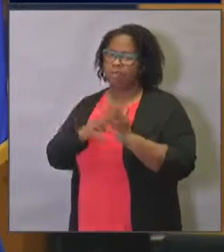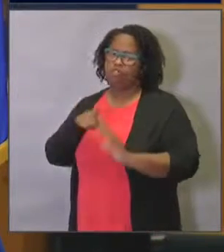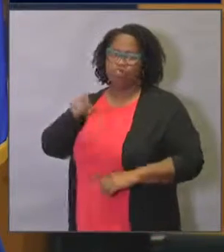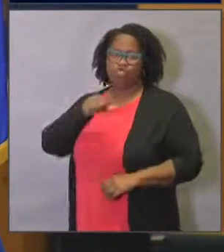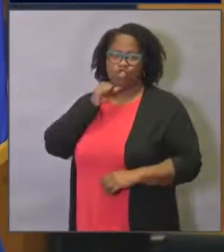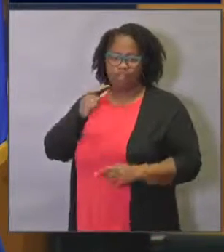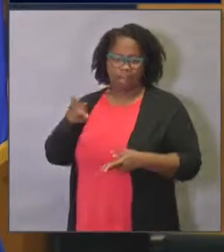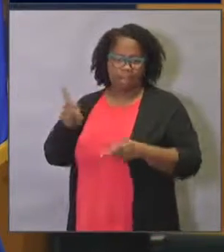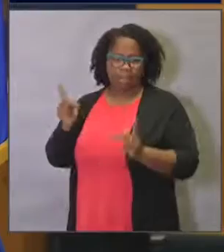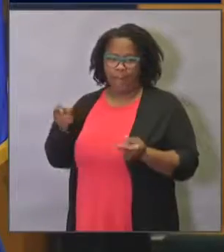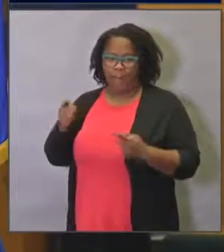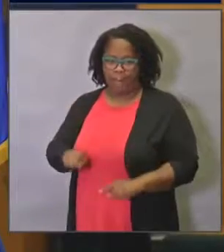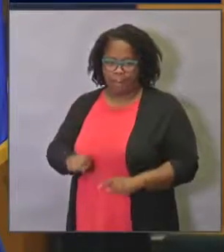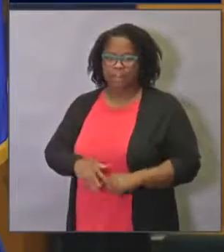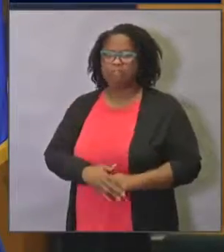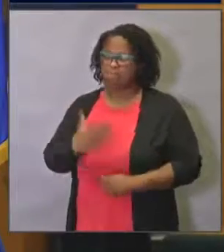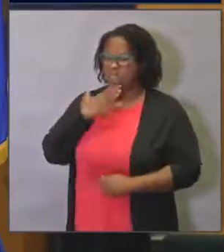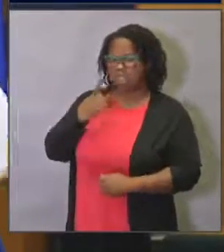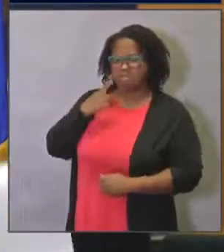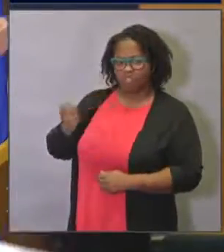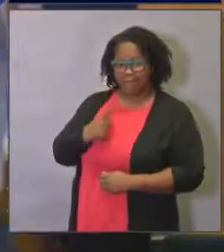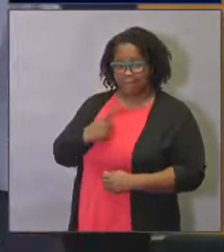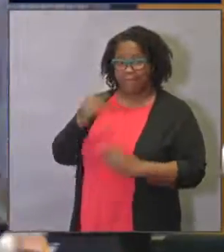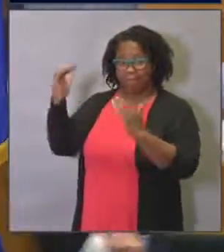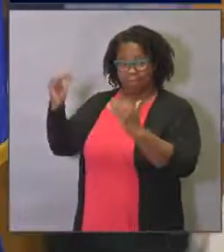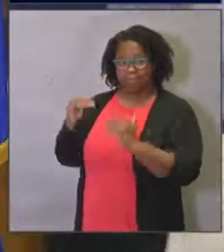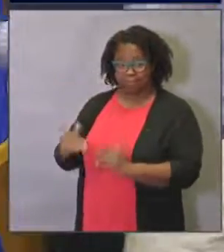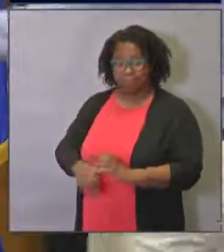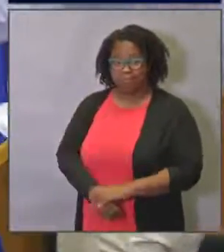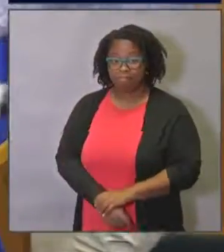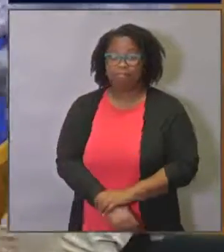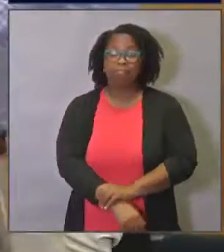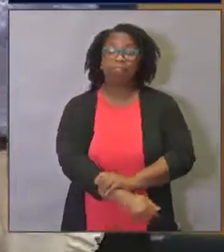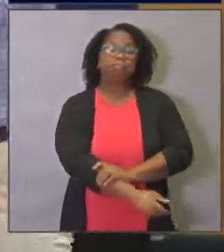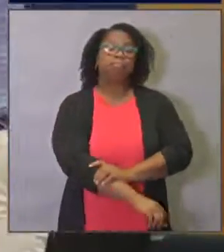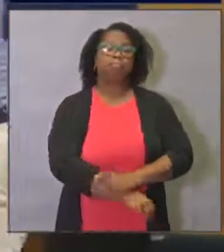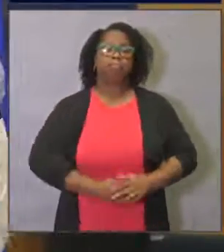for that. And we'll take the next question.